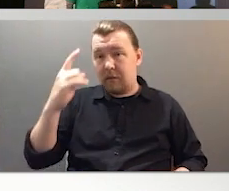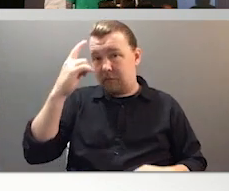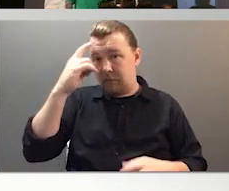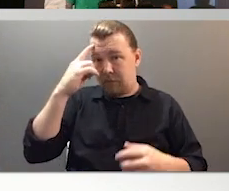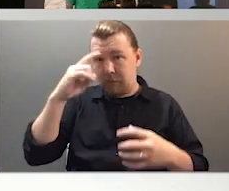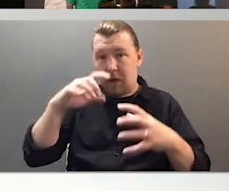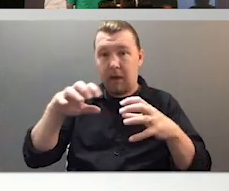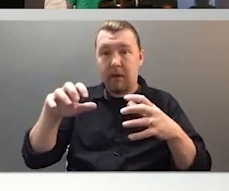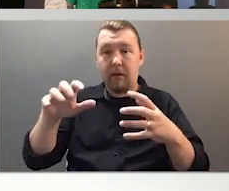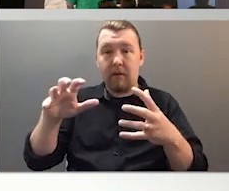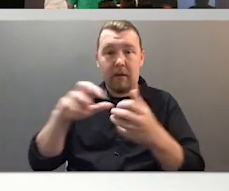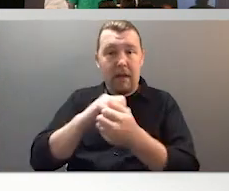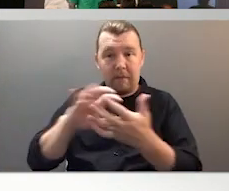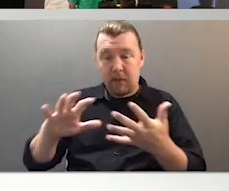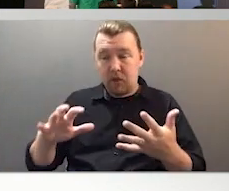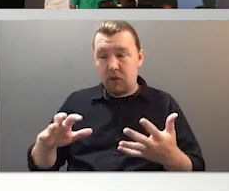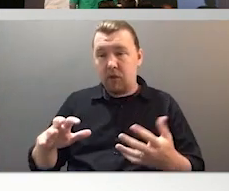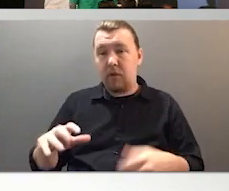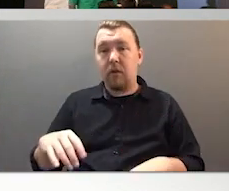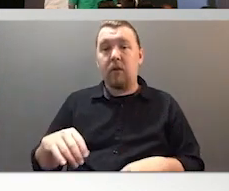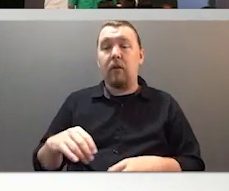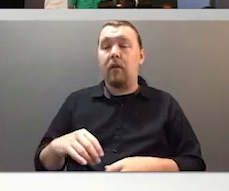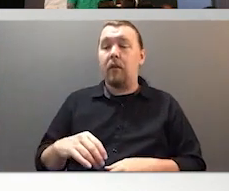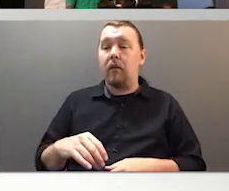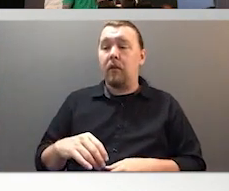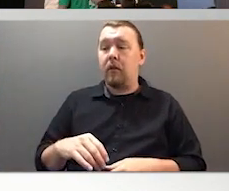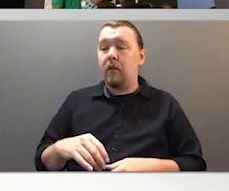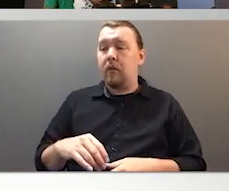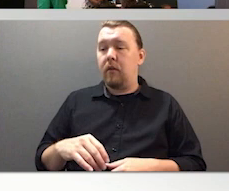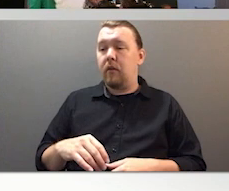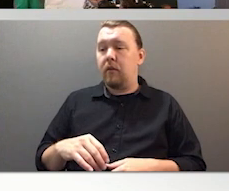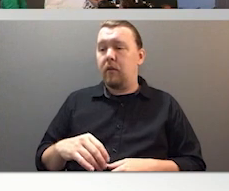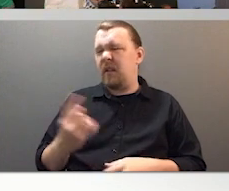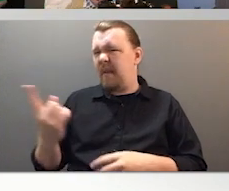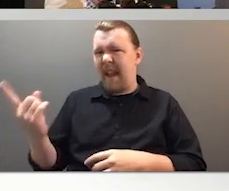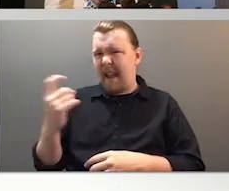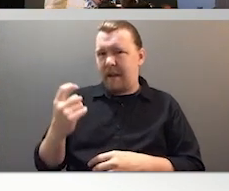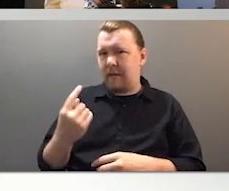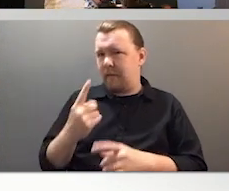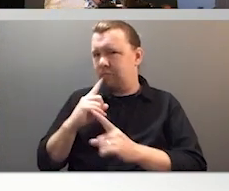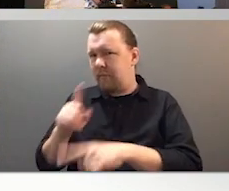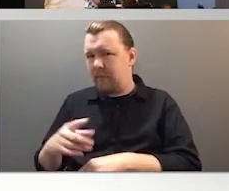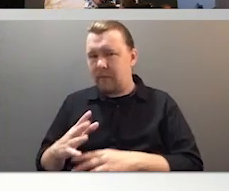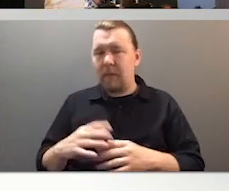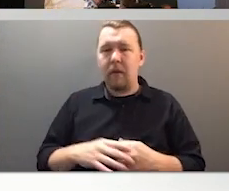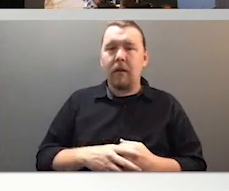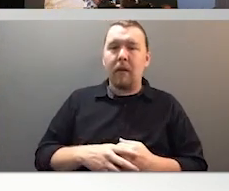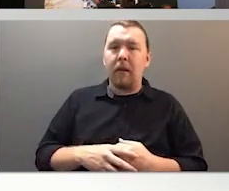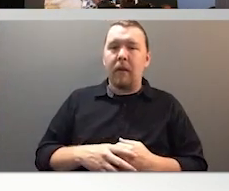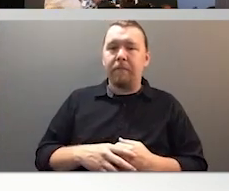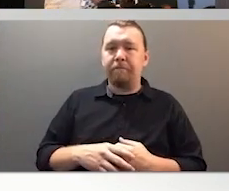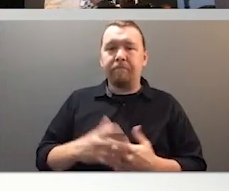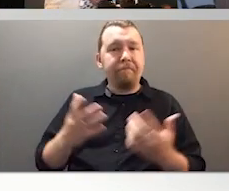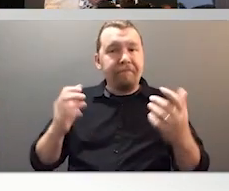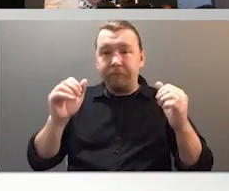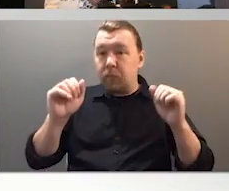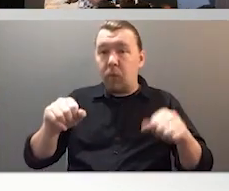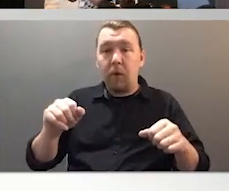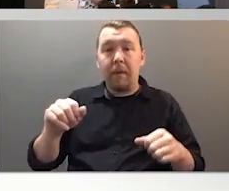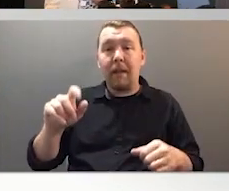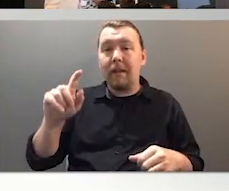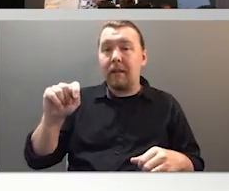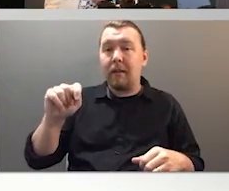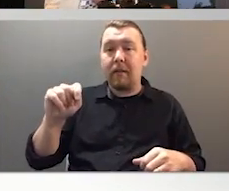Yeah. Thank you. Mm-hmm. Yeah, not a problem. So it could be a traumatic brain injury. You still